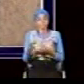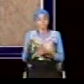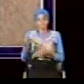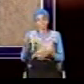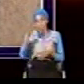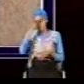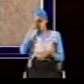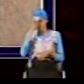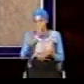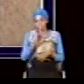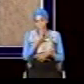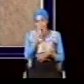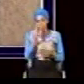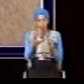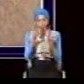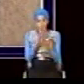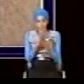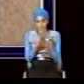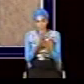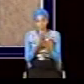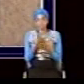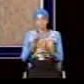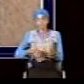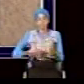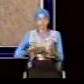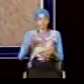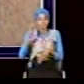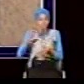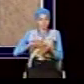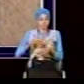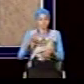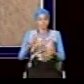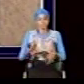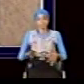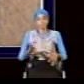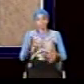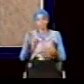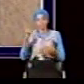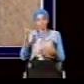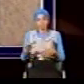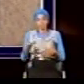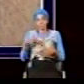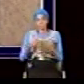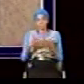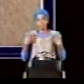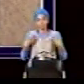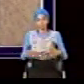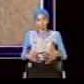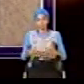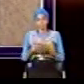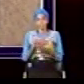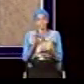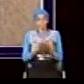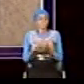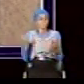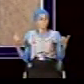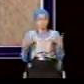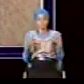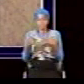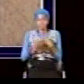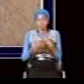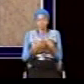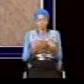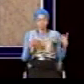I feel the hand of God in my body. That back pain has gone. Praise the Lord.